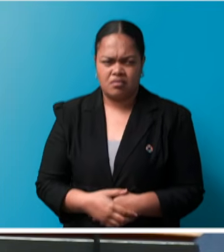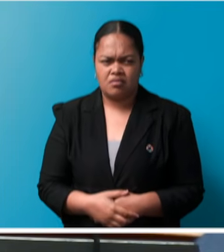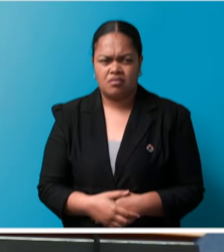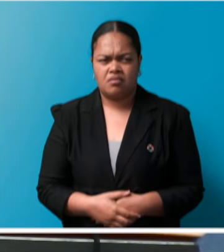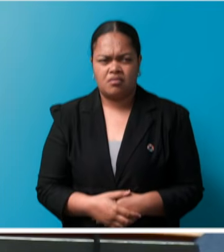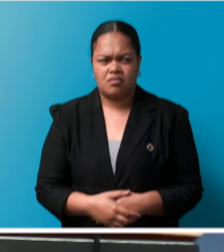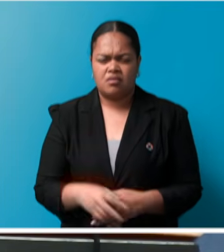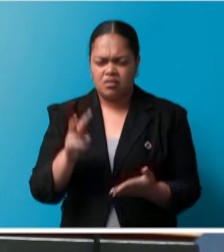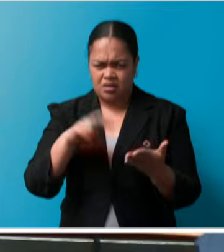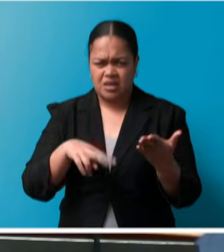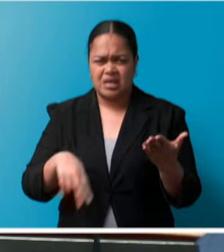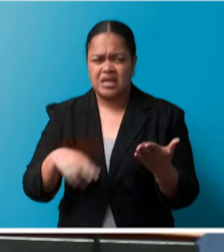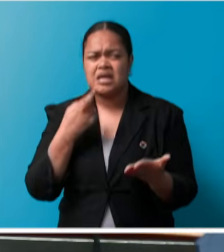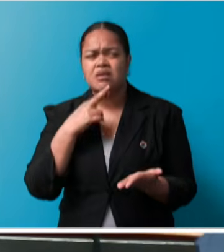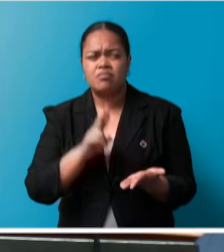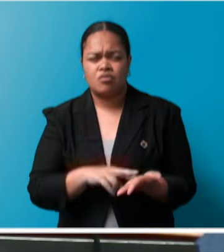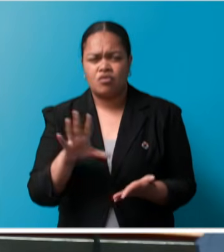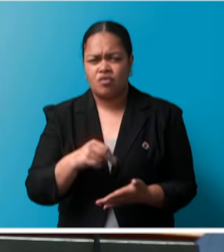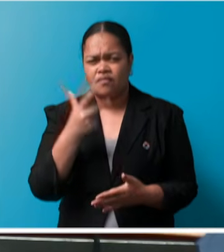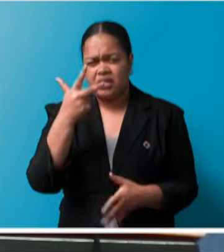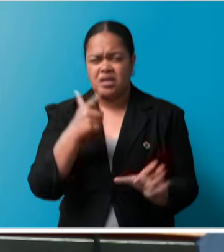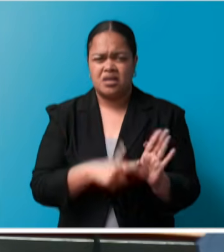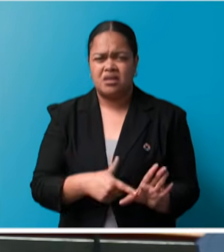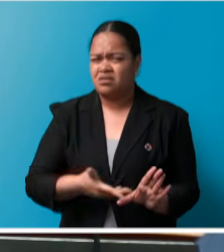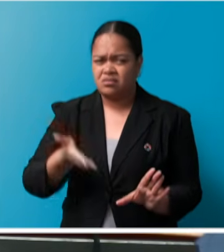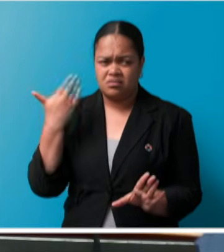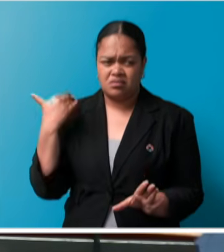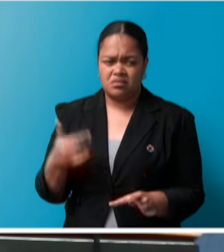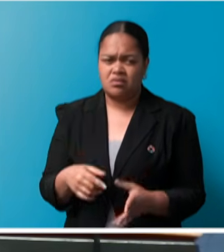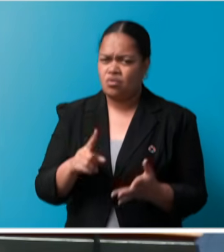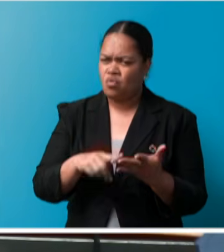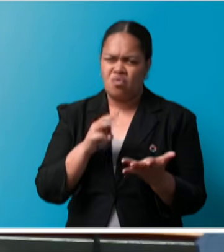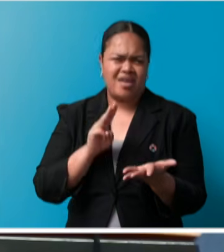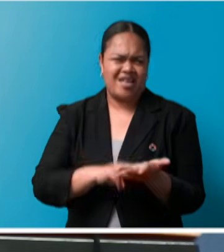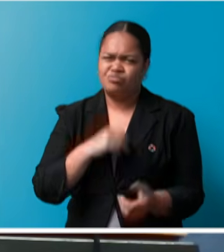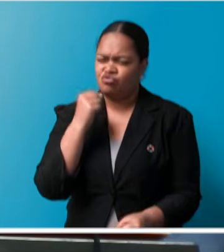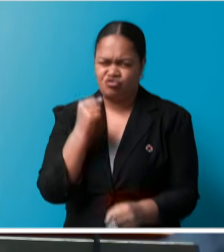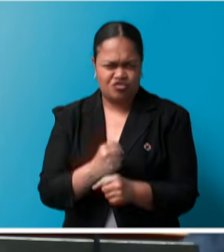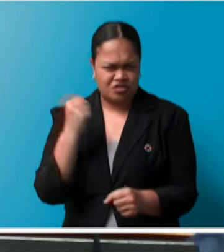reading the report of 8 years old. My God.